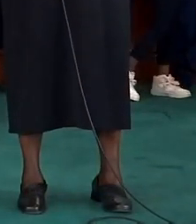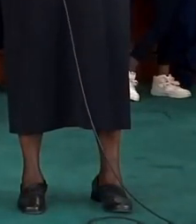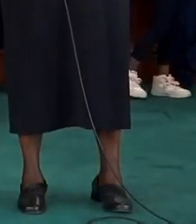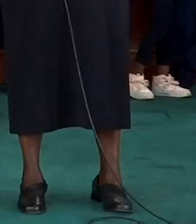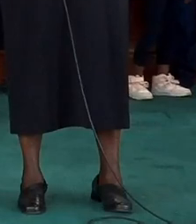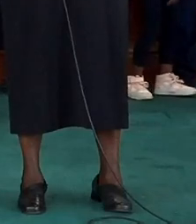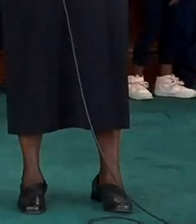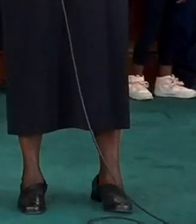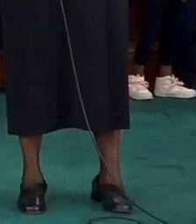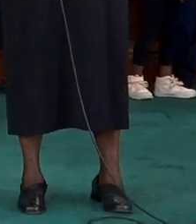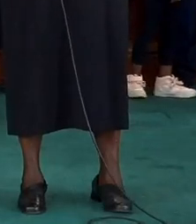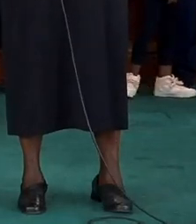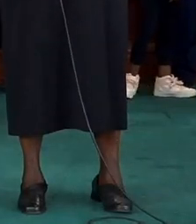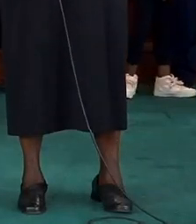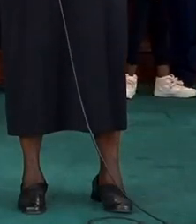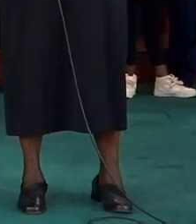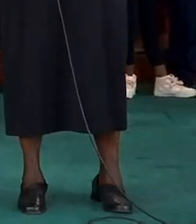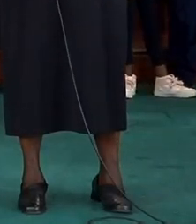Bring them. Bring them. Bring them.